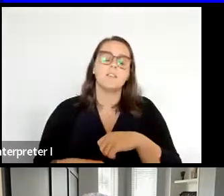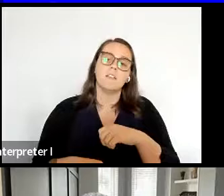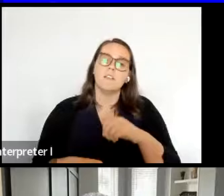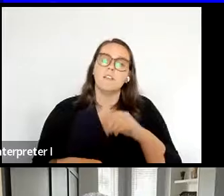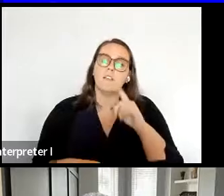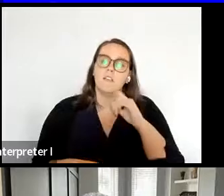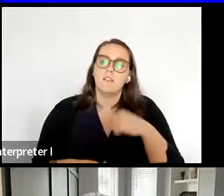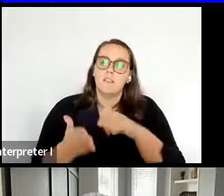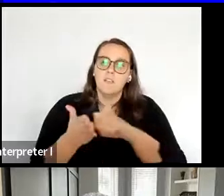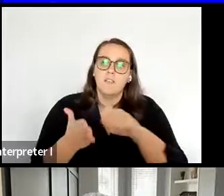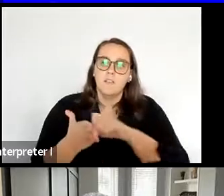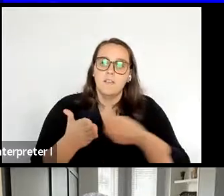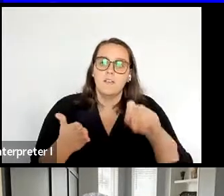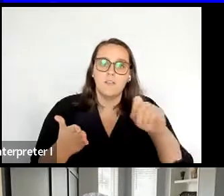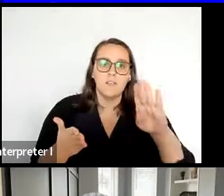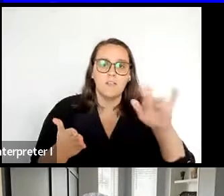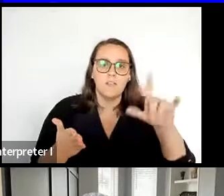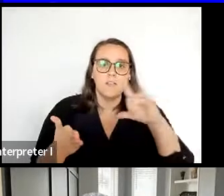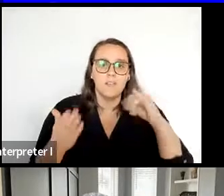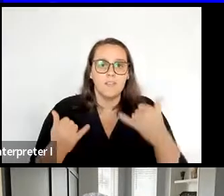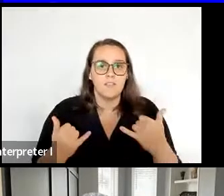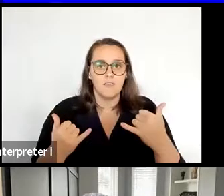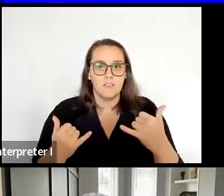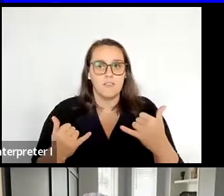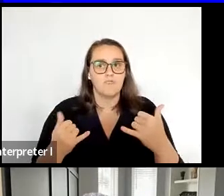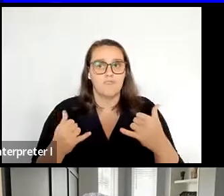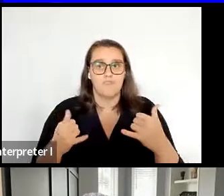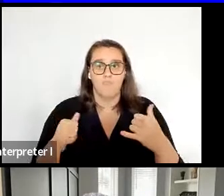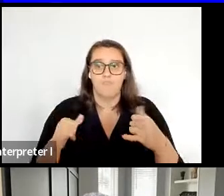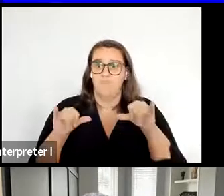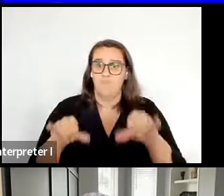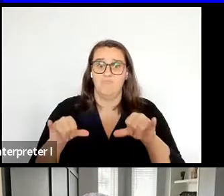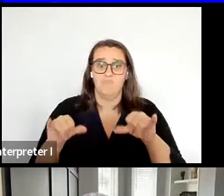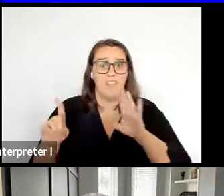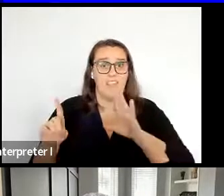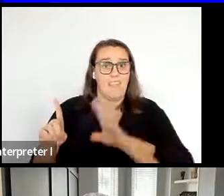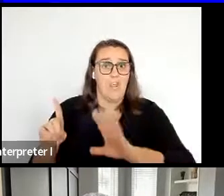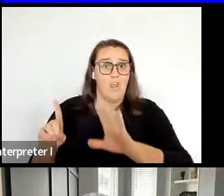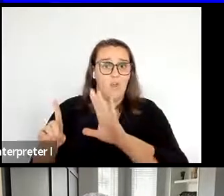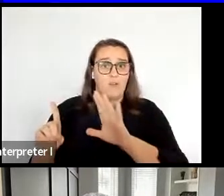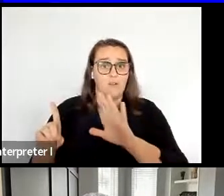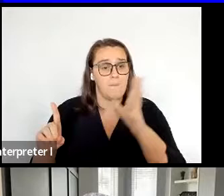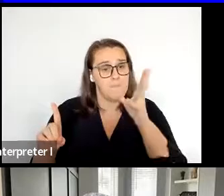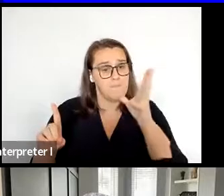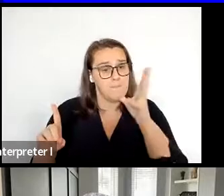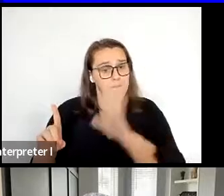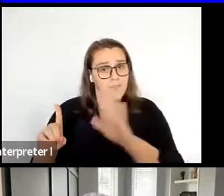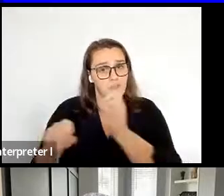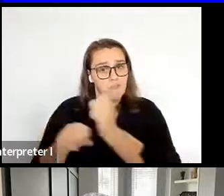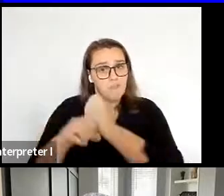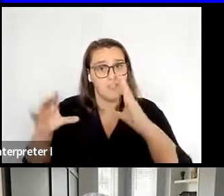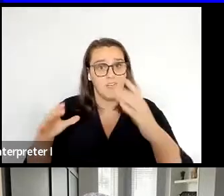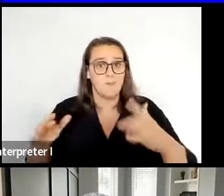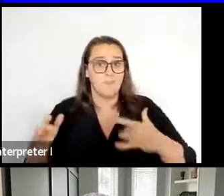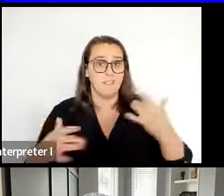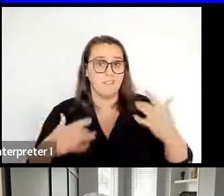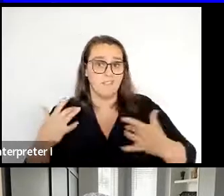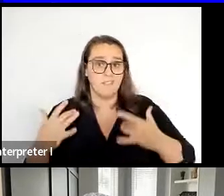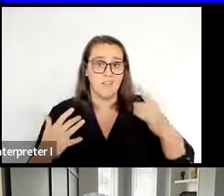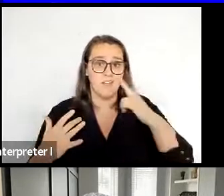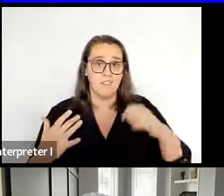amendments before us today retain much of their original vision. I'm particularly glad we just passed the amendment to strengthen language around the